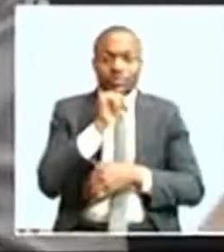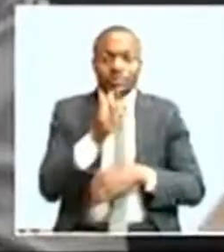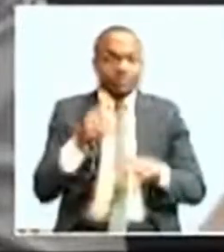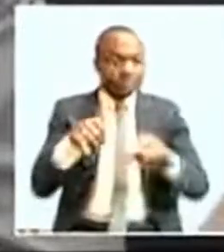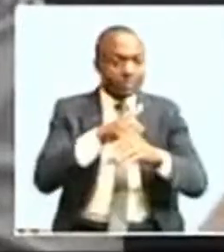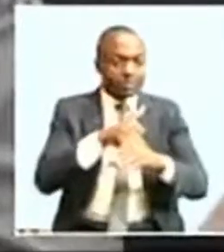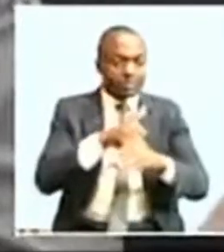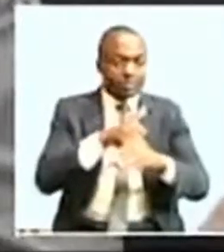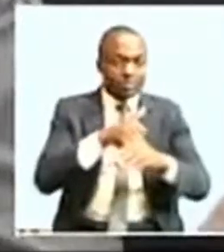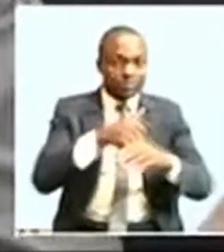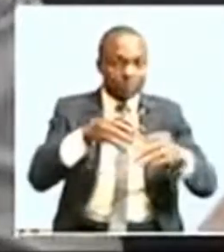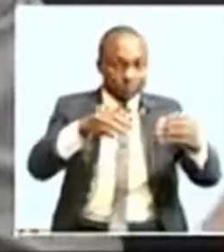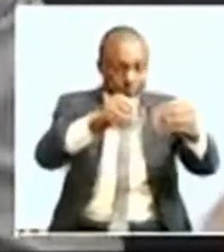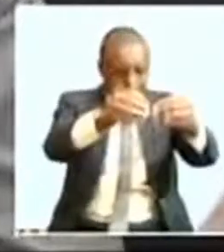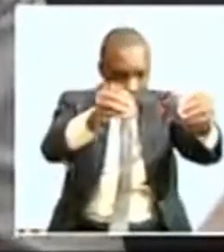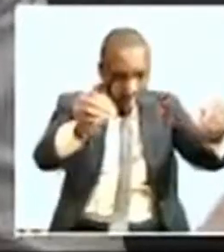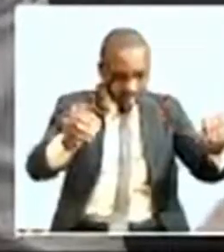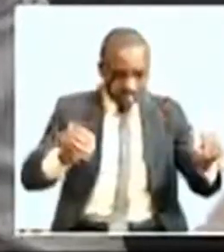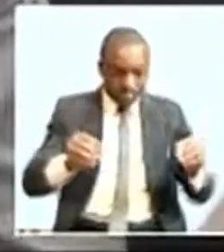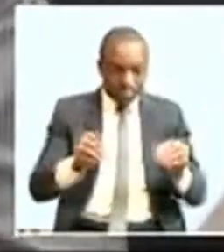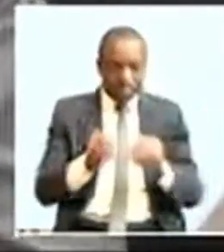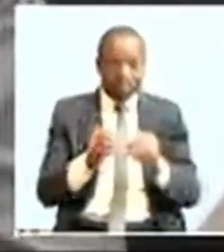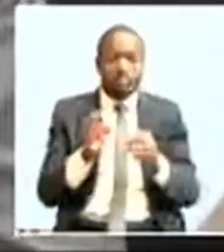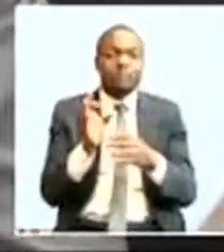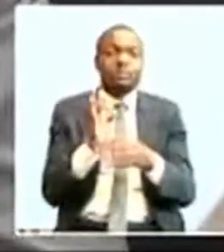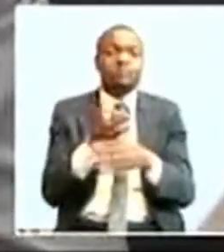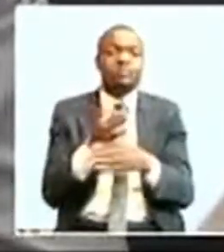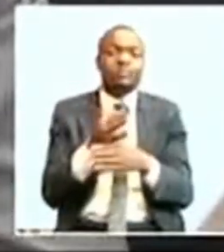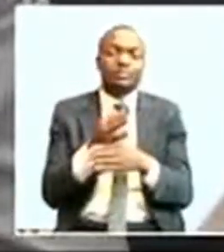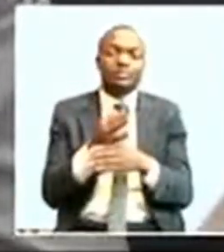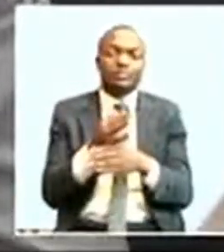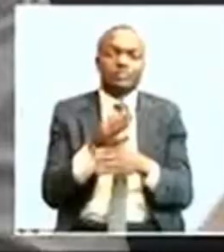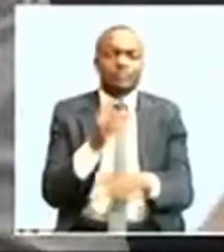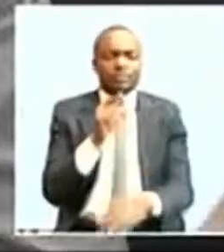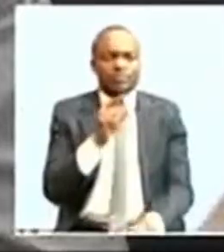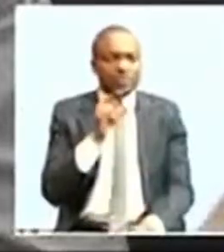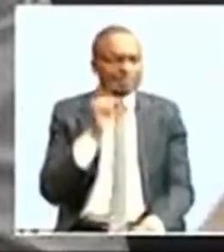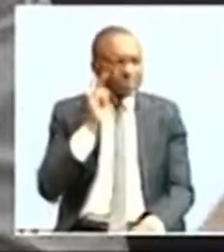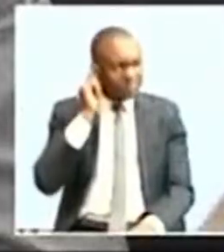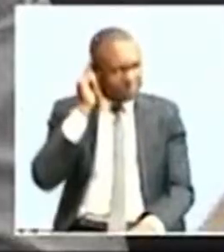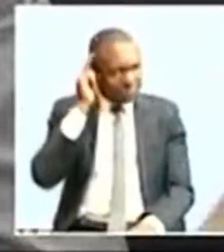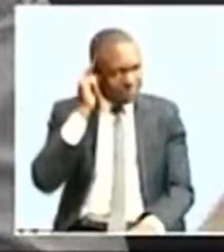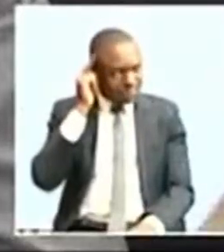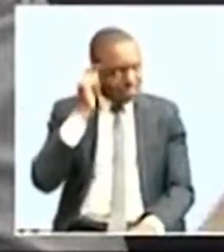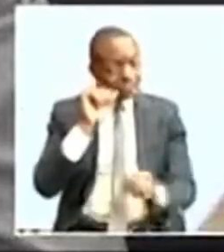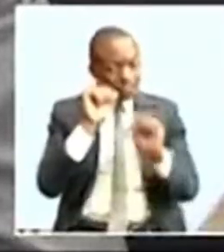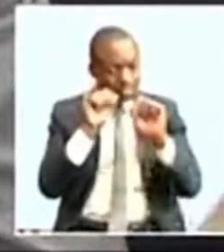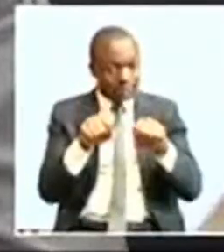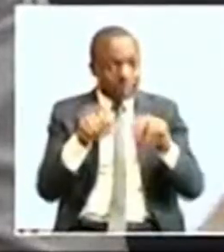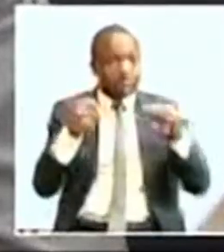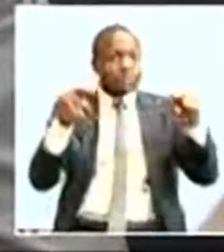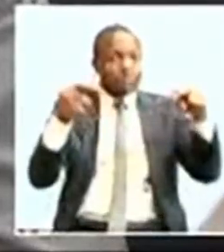or high-sea fisheries as a country. Don't you think we may face